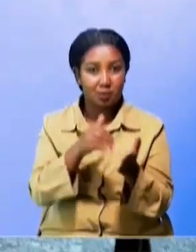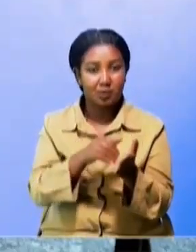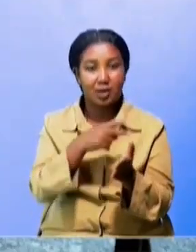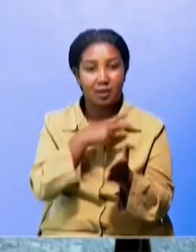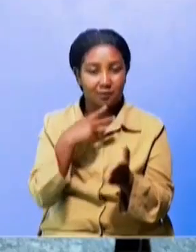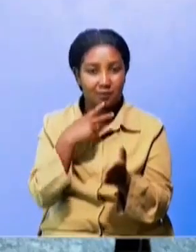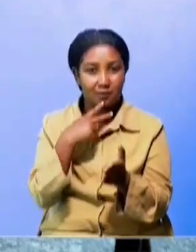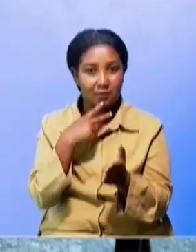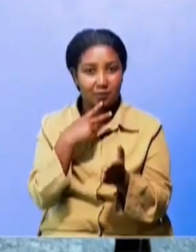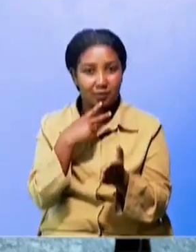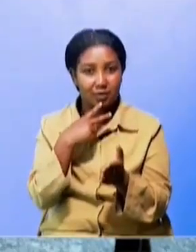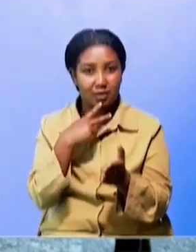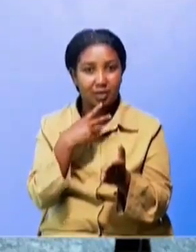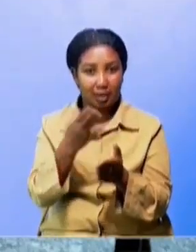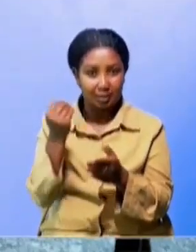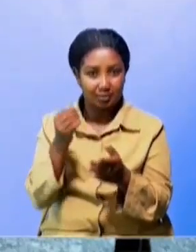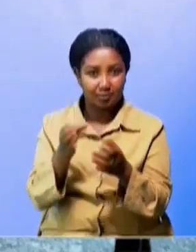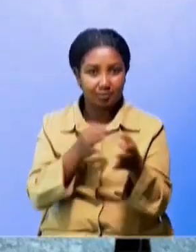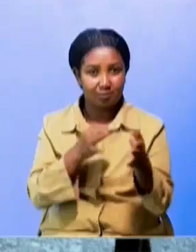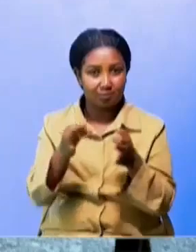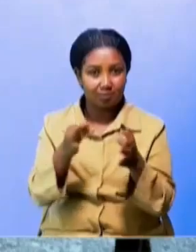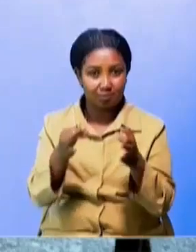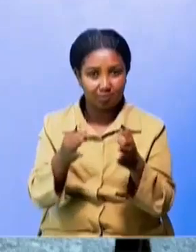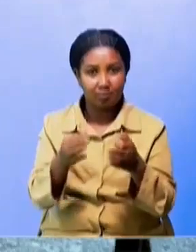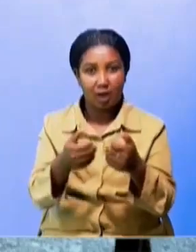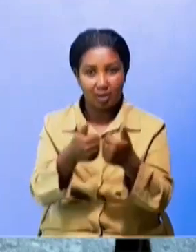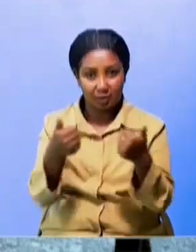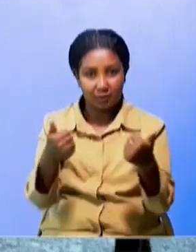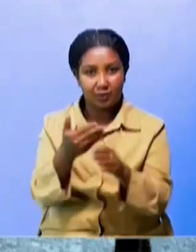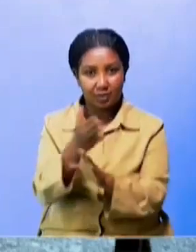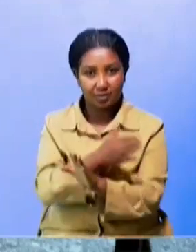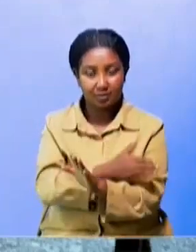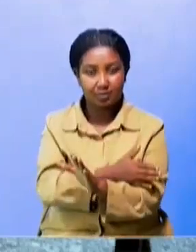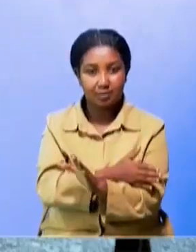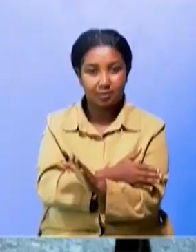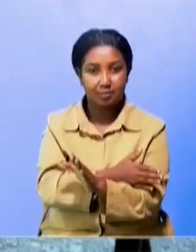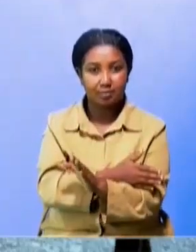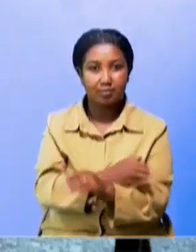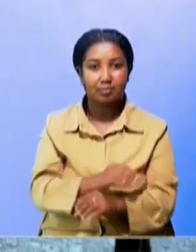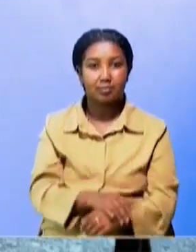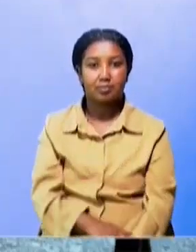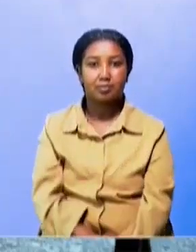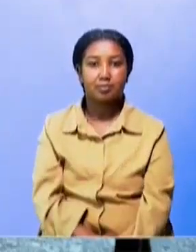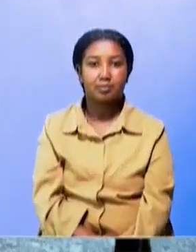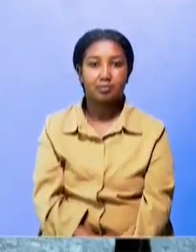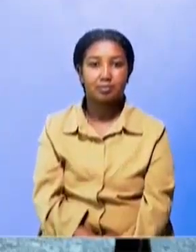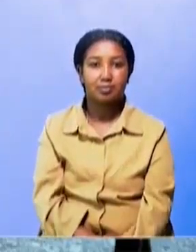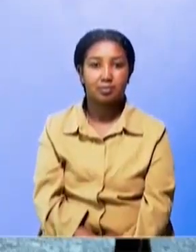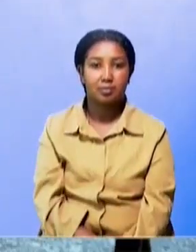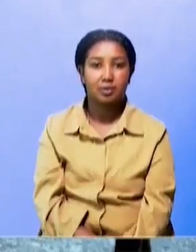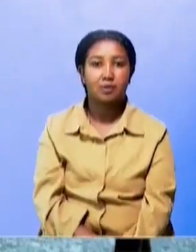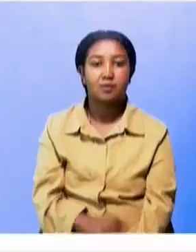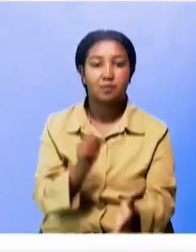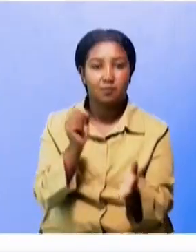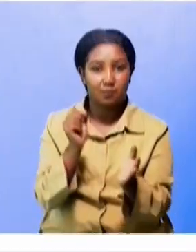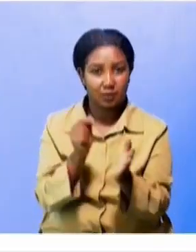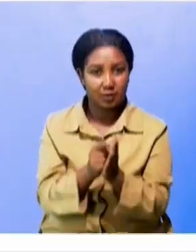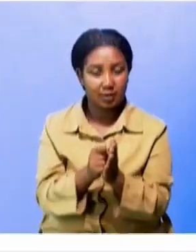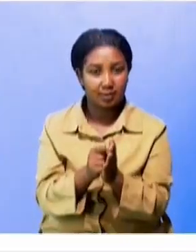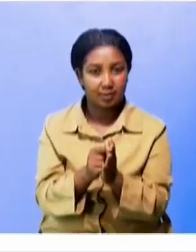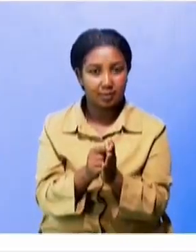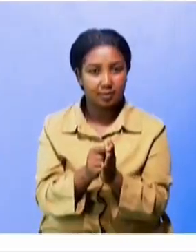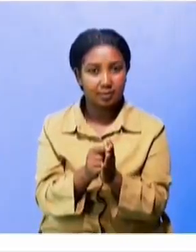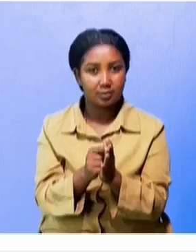adverbs that we have already tried to identify earlier. You're welcome. So, right? For instance,